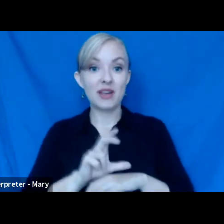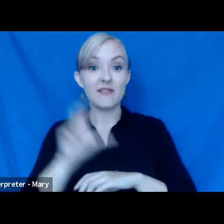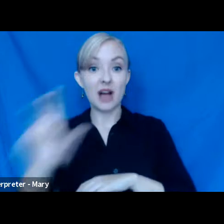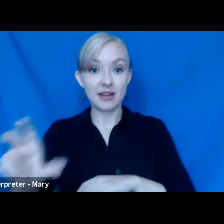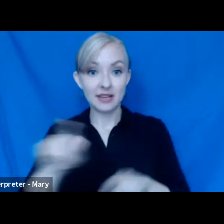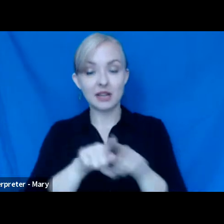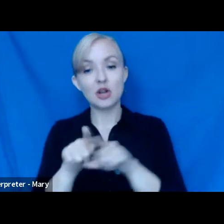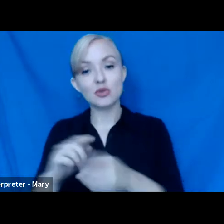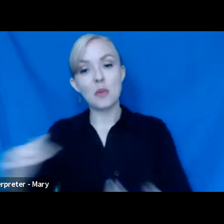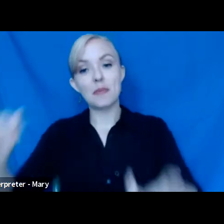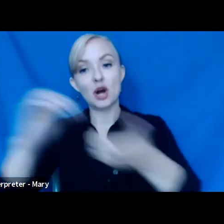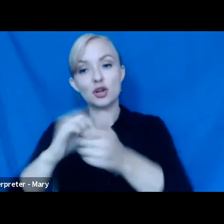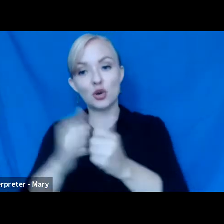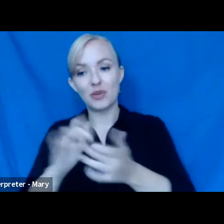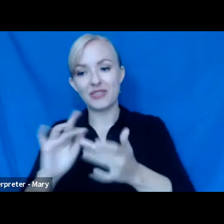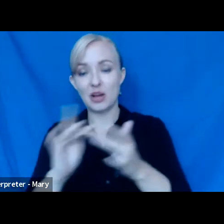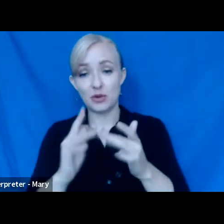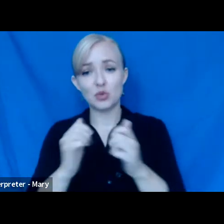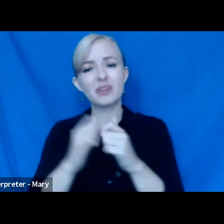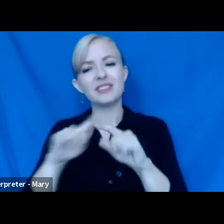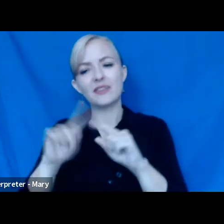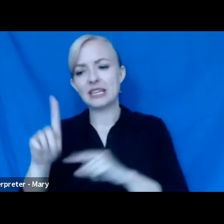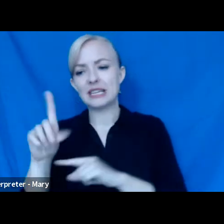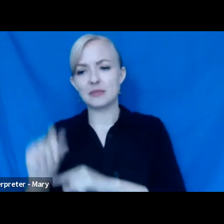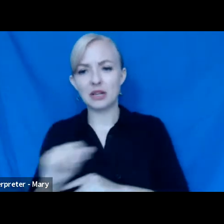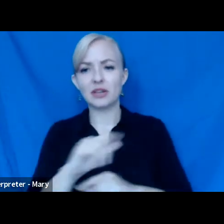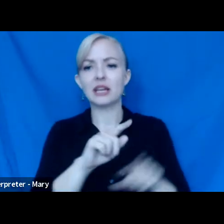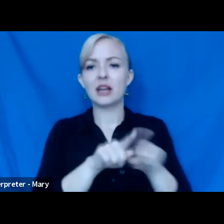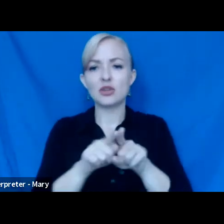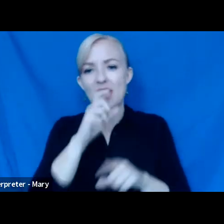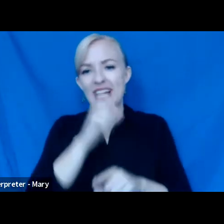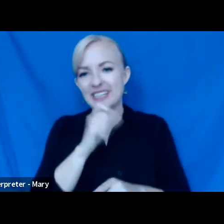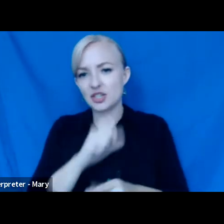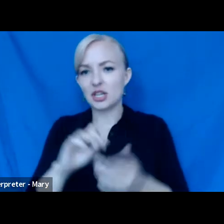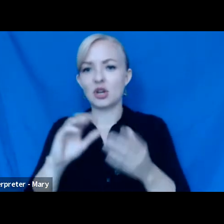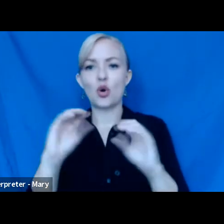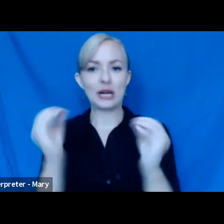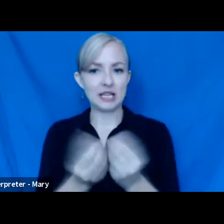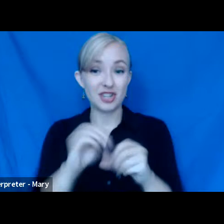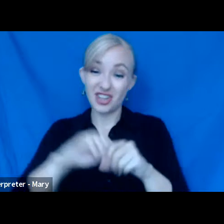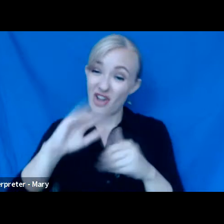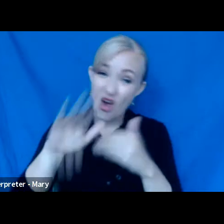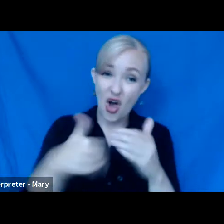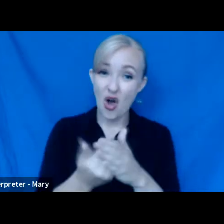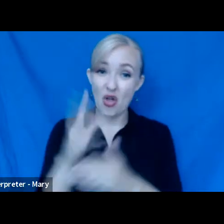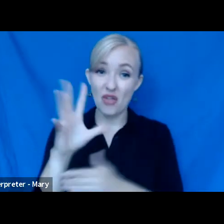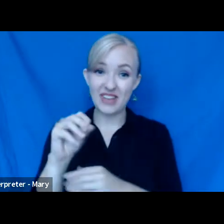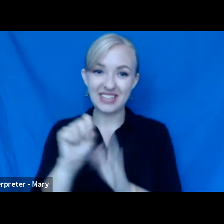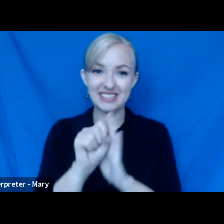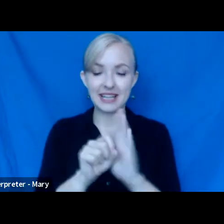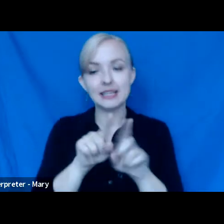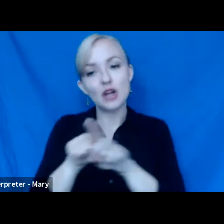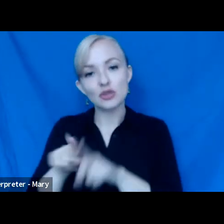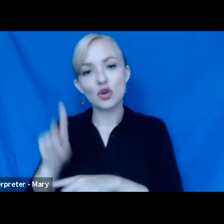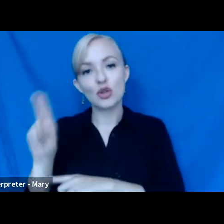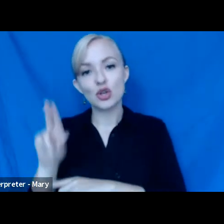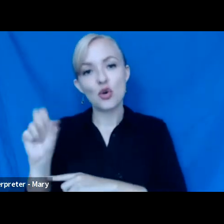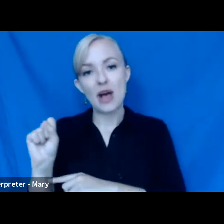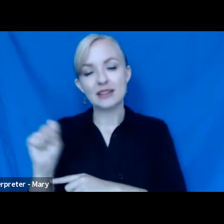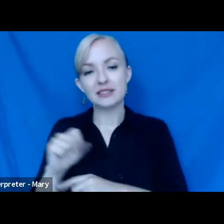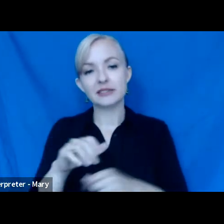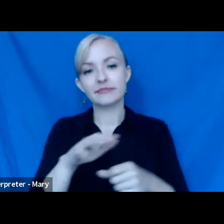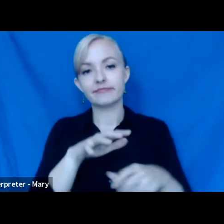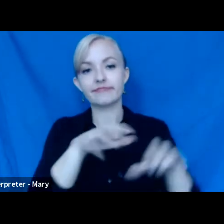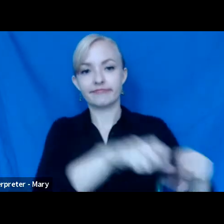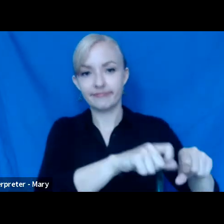of disability and aging organizations in all 50 states and the US territories. Our disability and